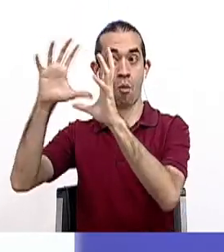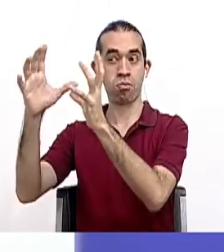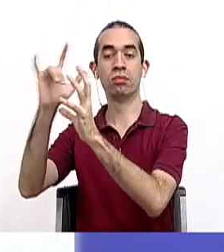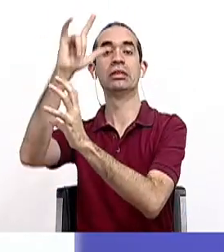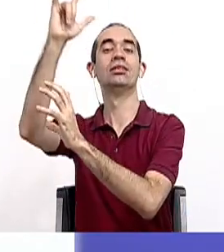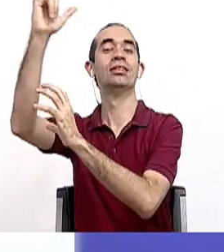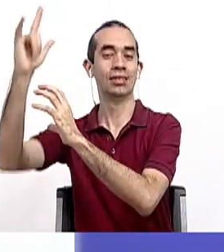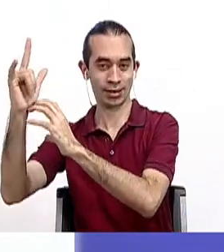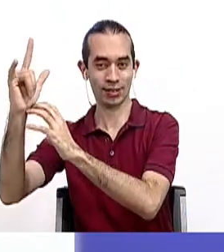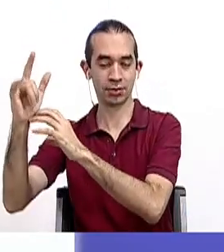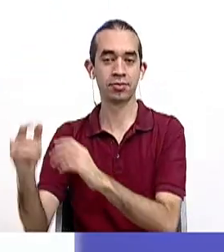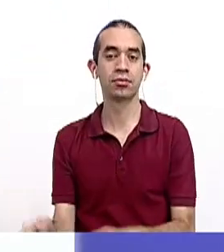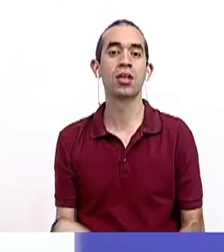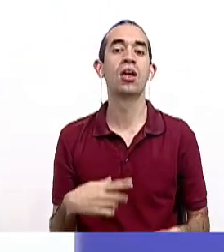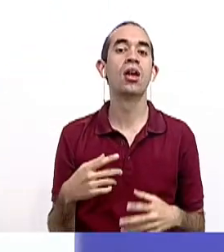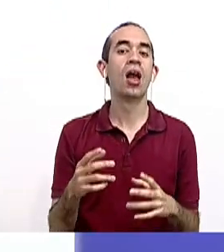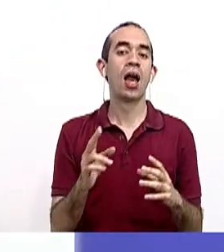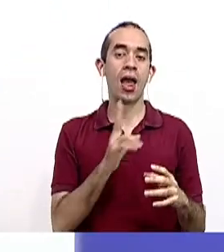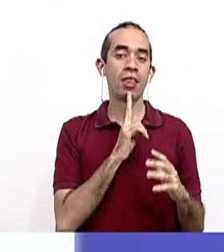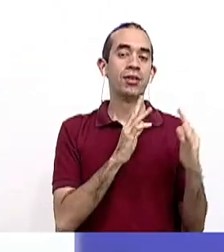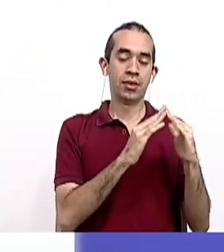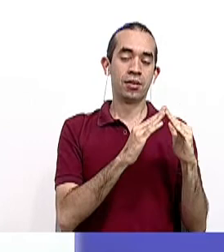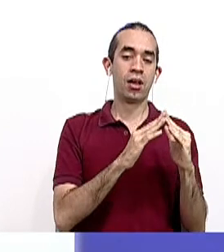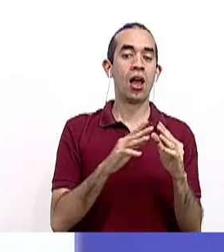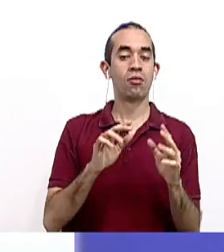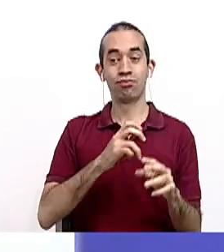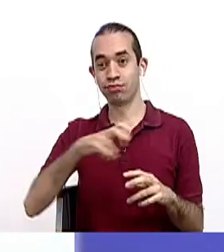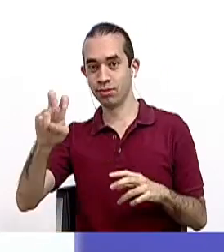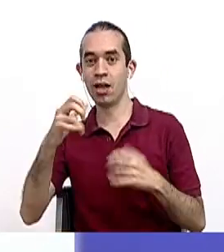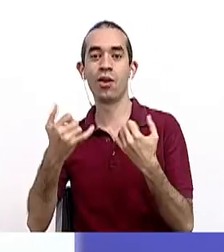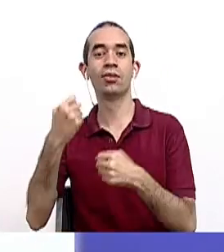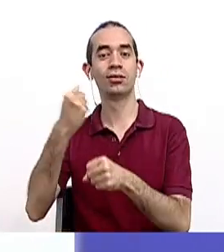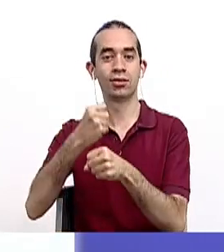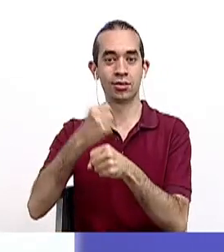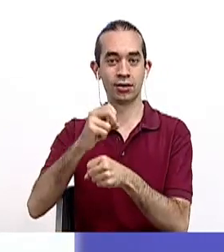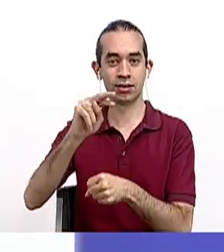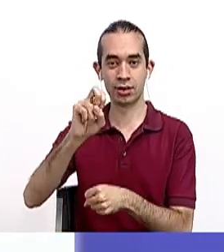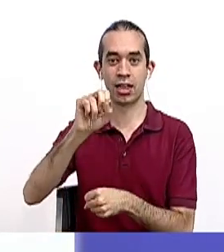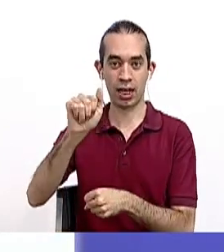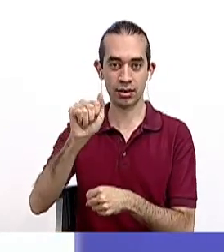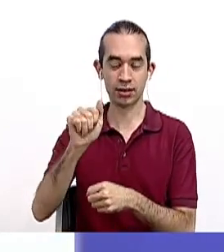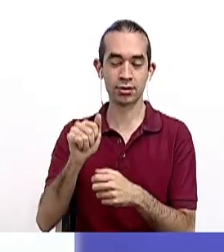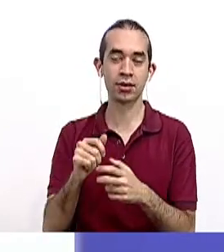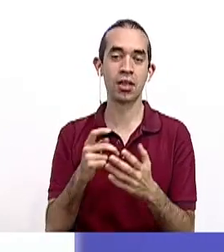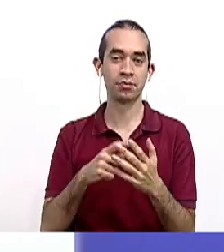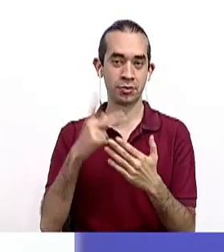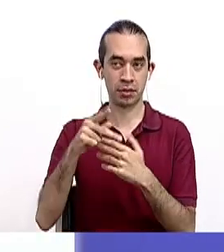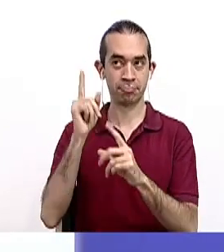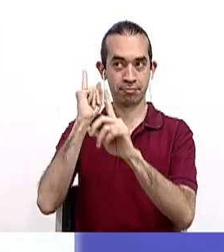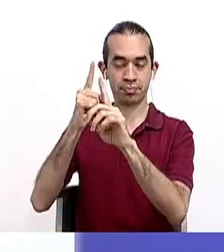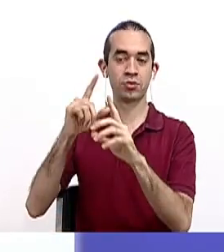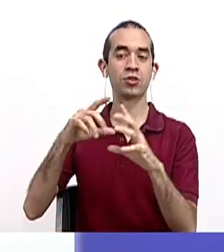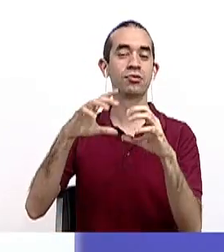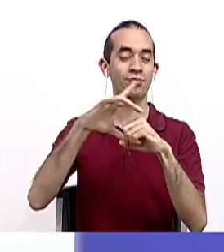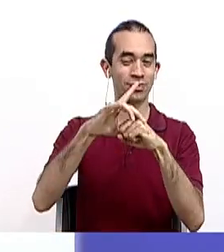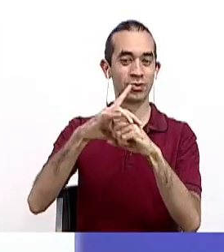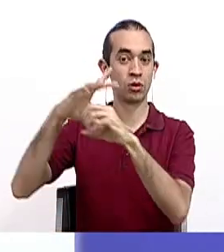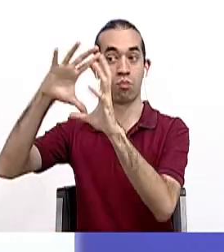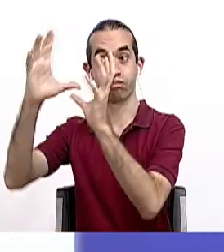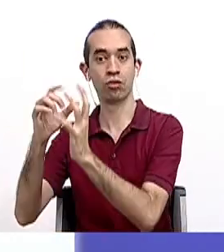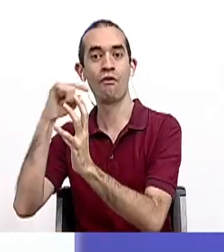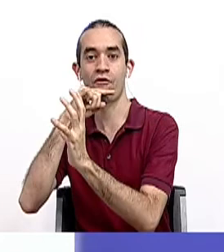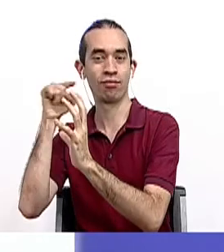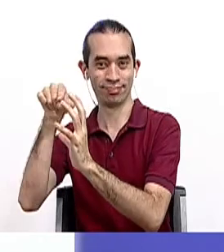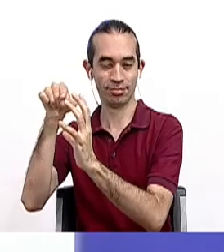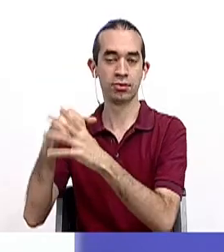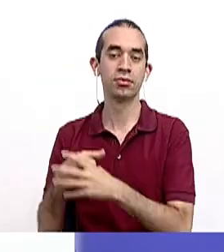at NASA for these different programs in Mars, okay? So, De Atillo a Marte. This is a TED Talk. It's